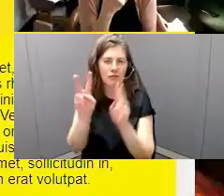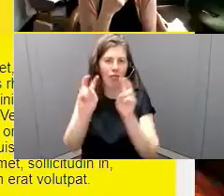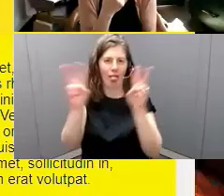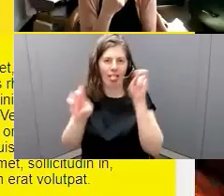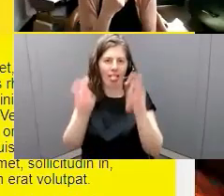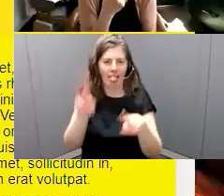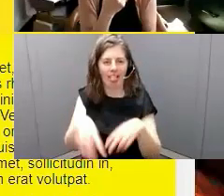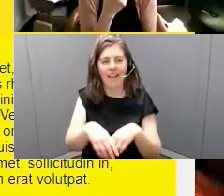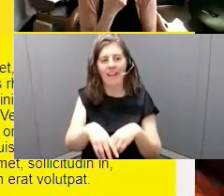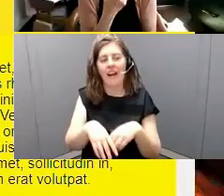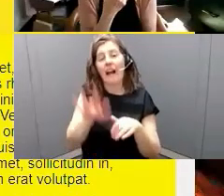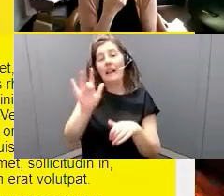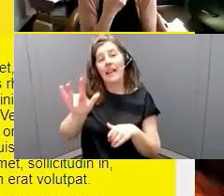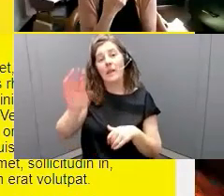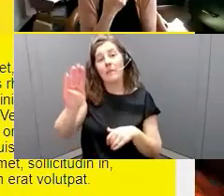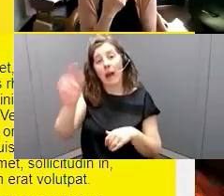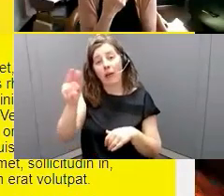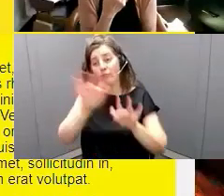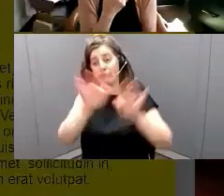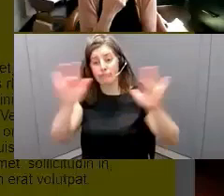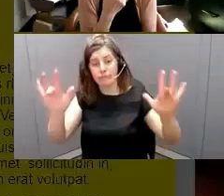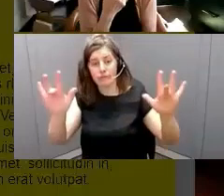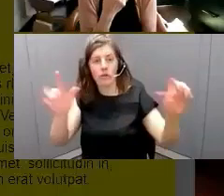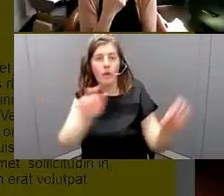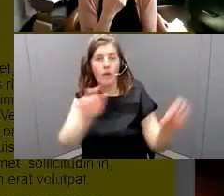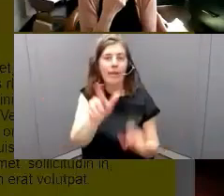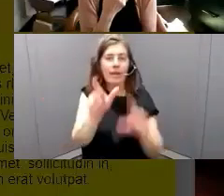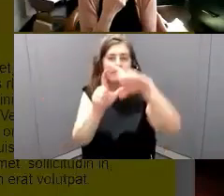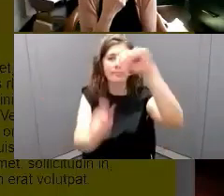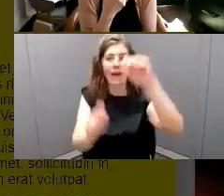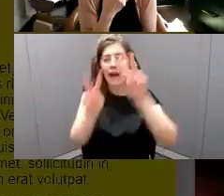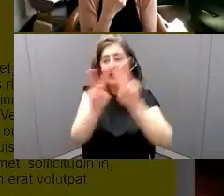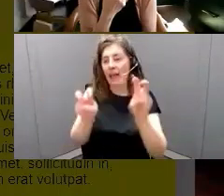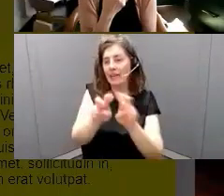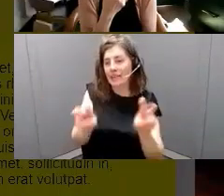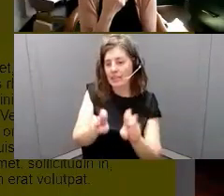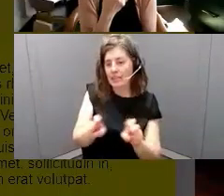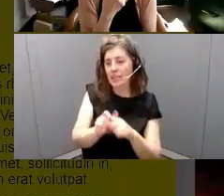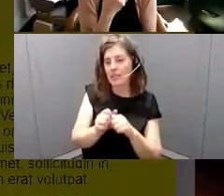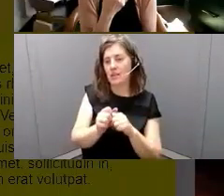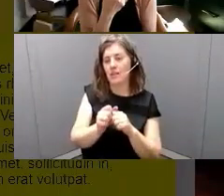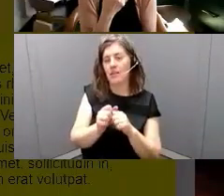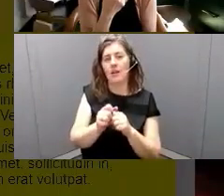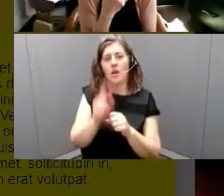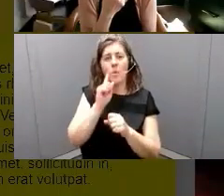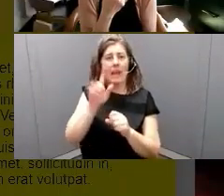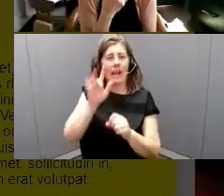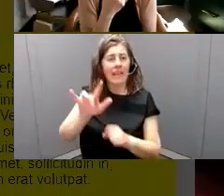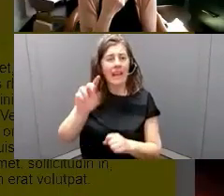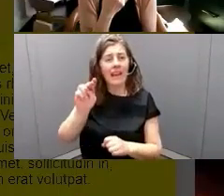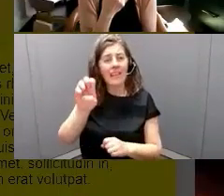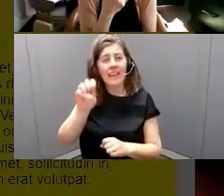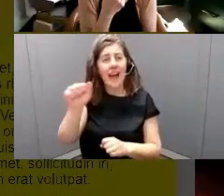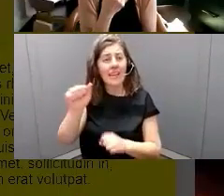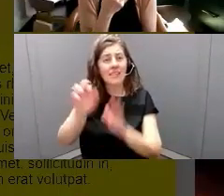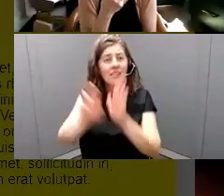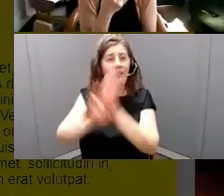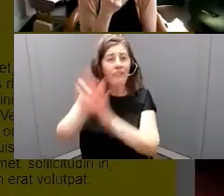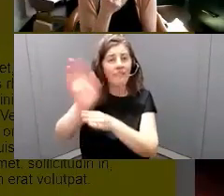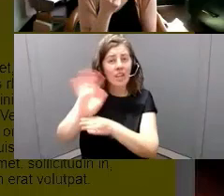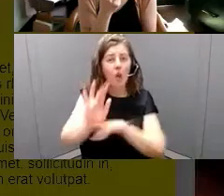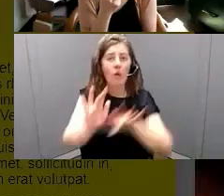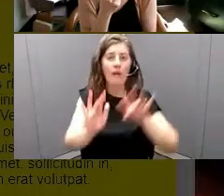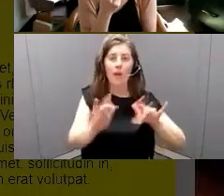Click on the background. Now we want to click on our analysis content box. We can click on our NASA launch video.